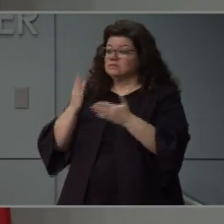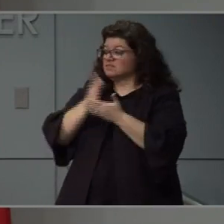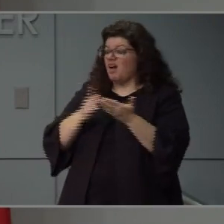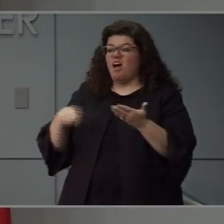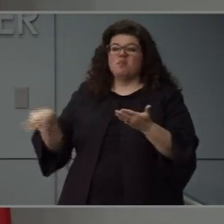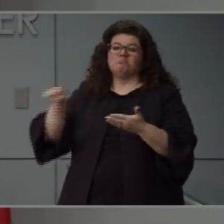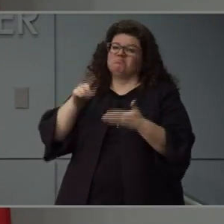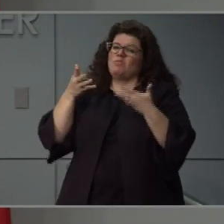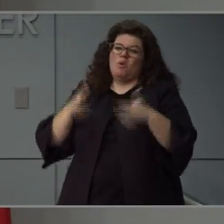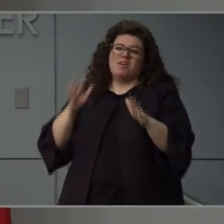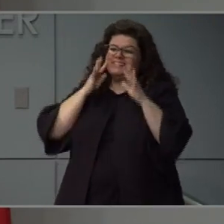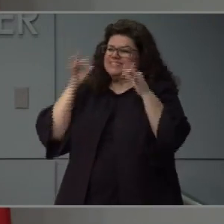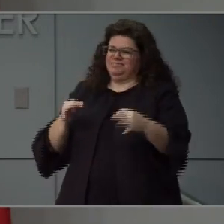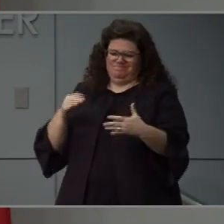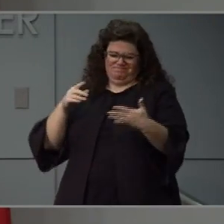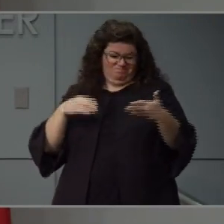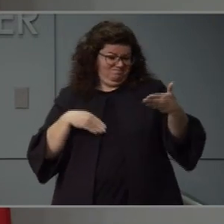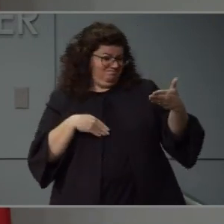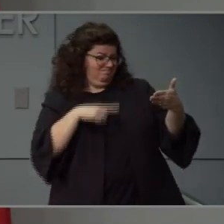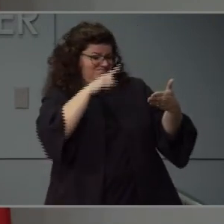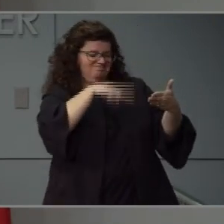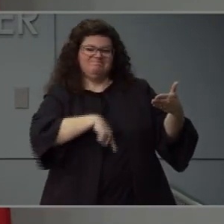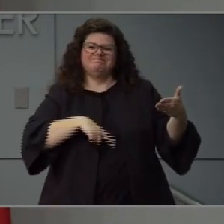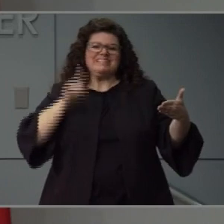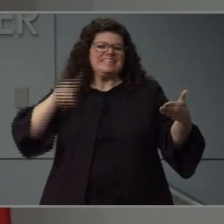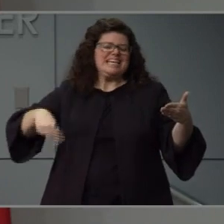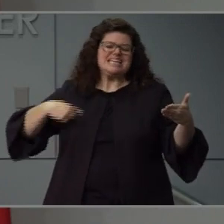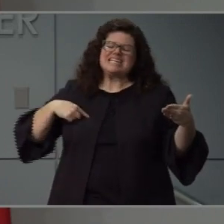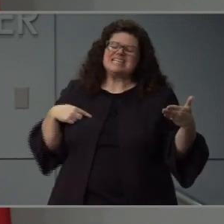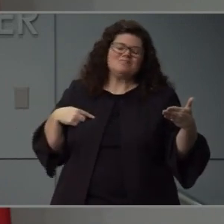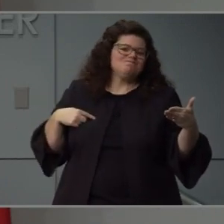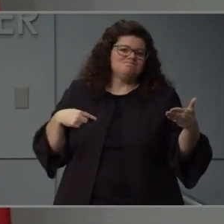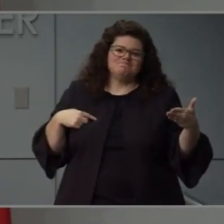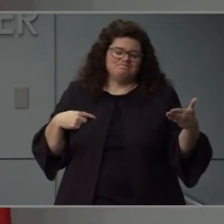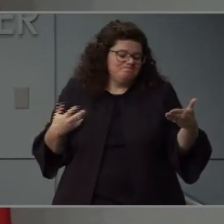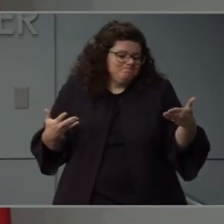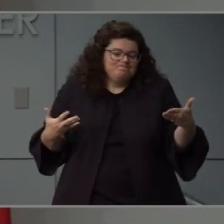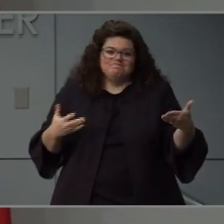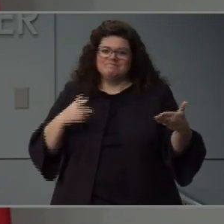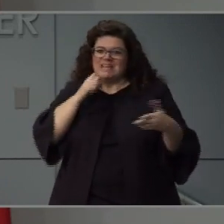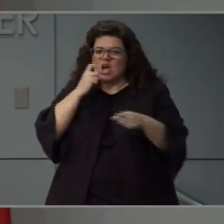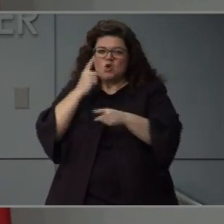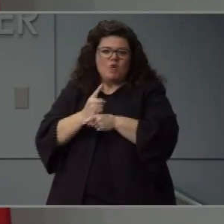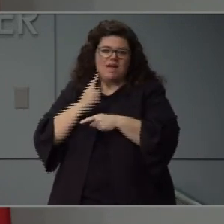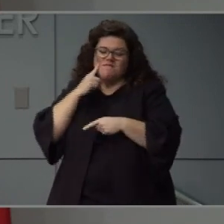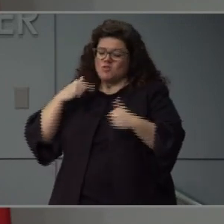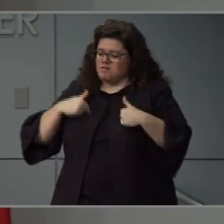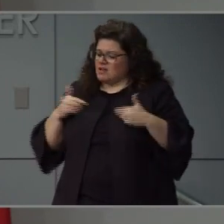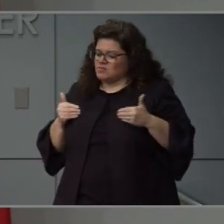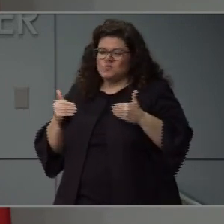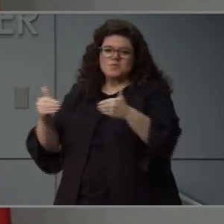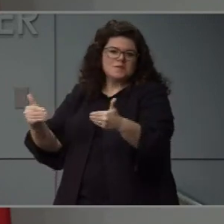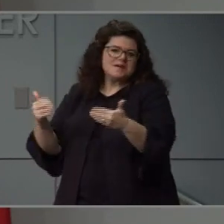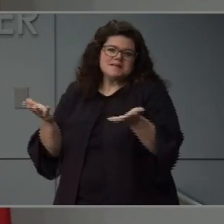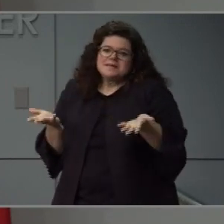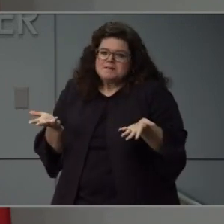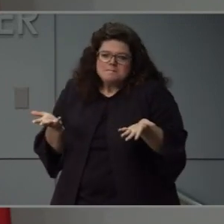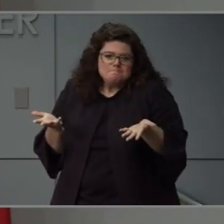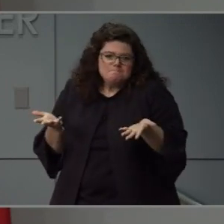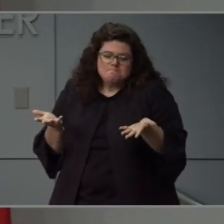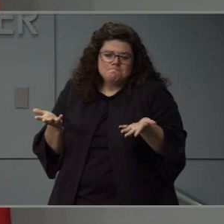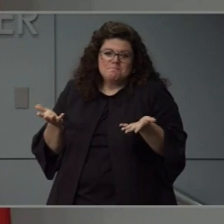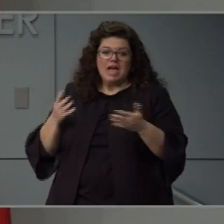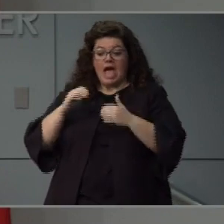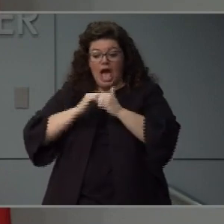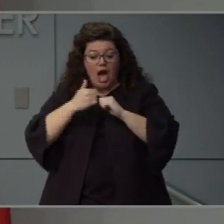to, or may look at this guidance and say, it's just not the right thing for our camp in terms of what we